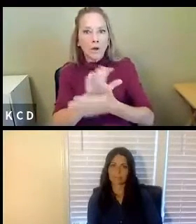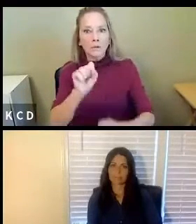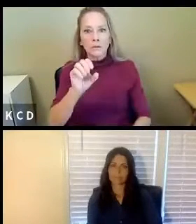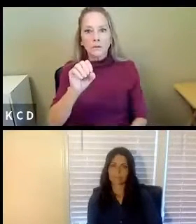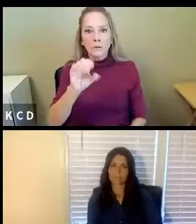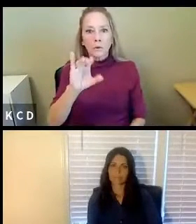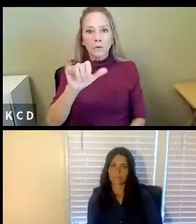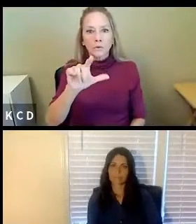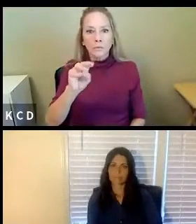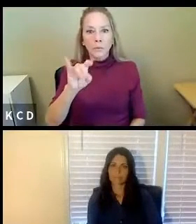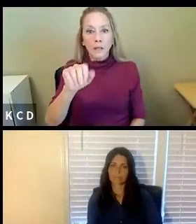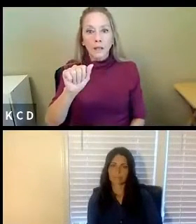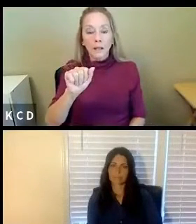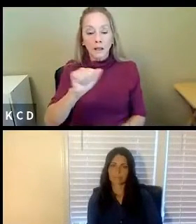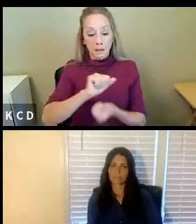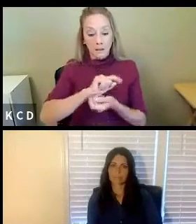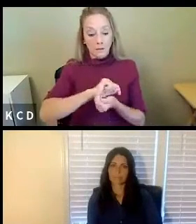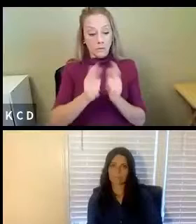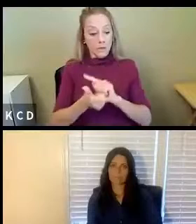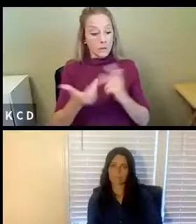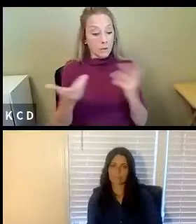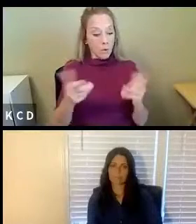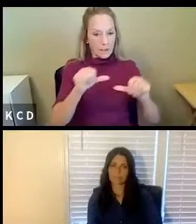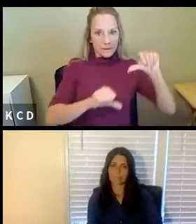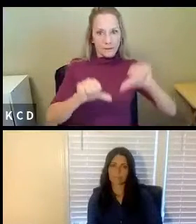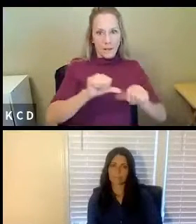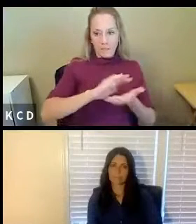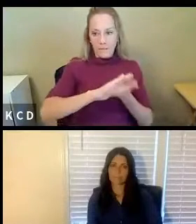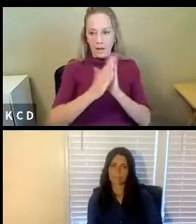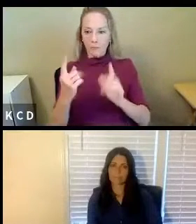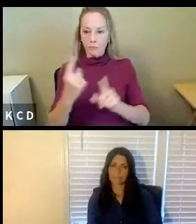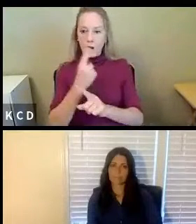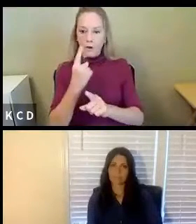and that translates science into regular speak.